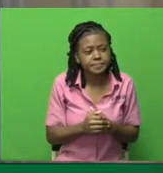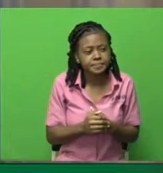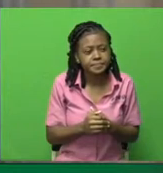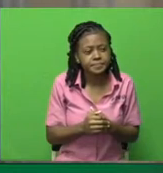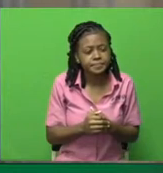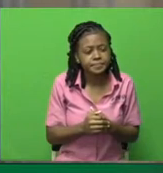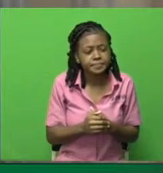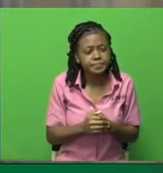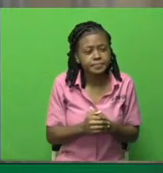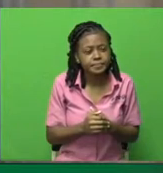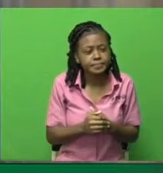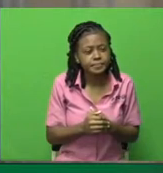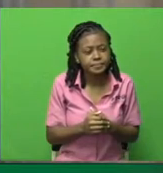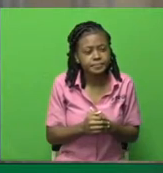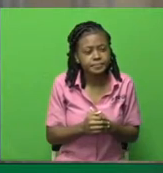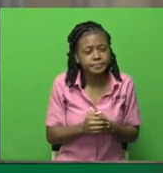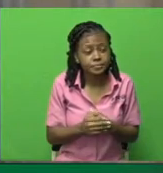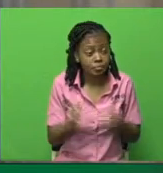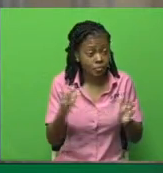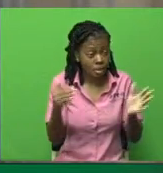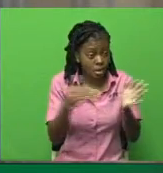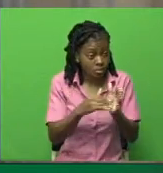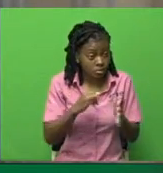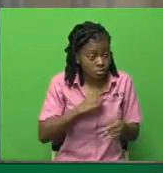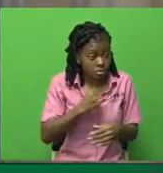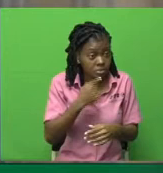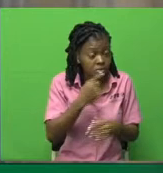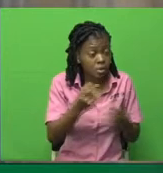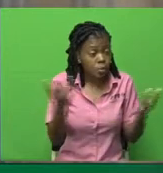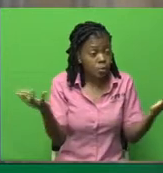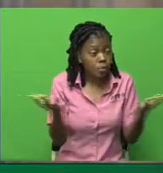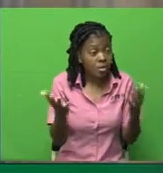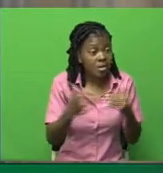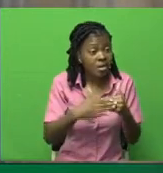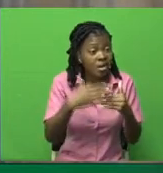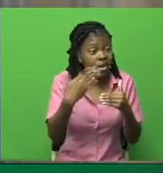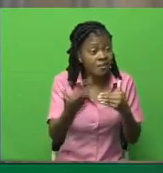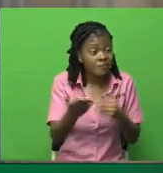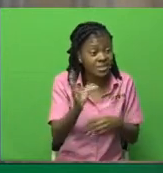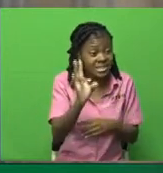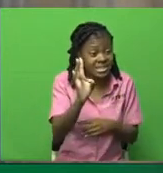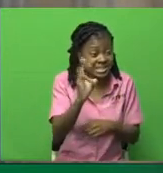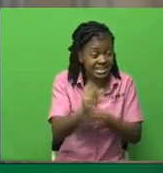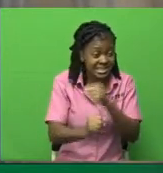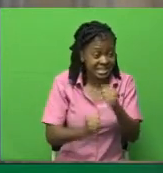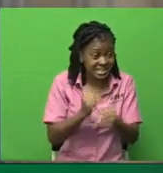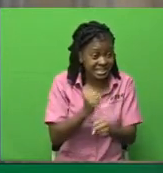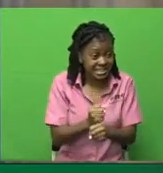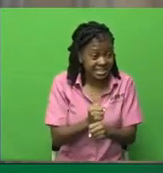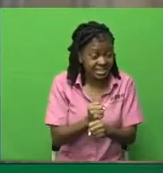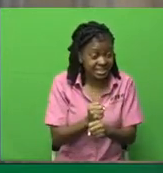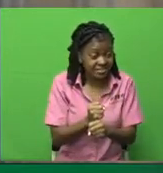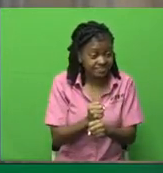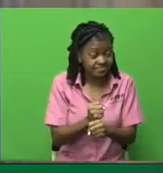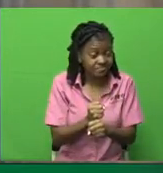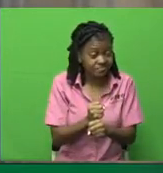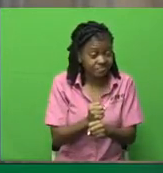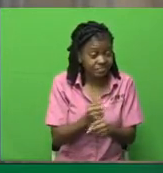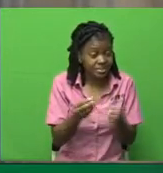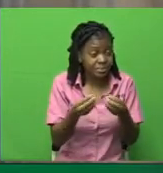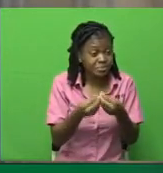I say further madam after seven years and spending three about